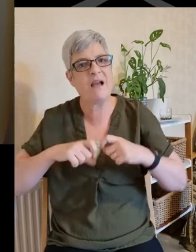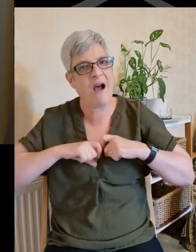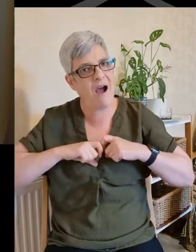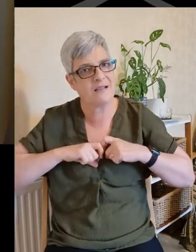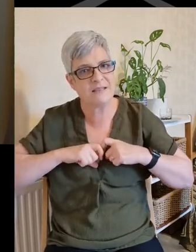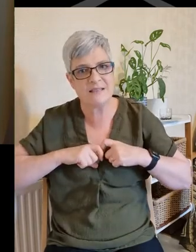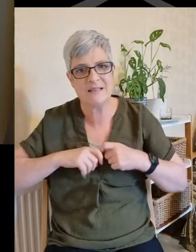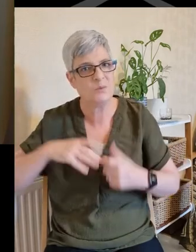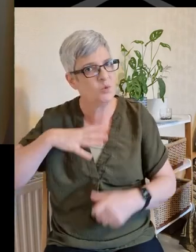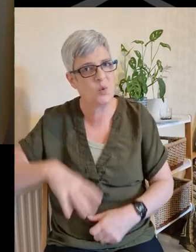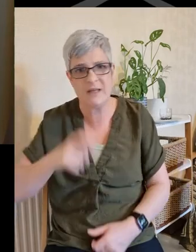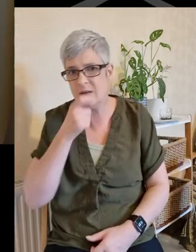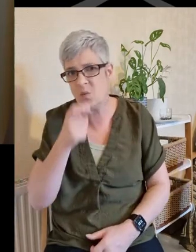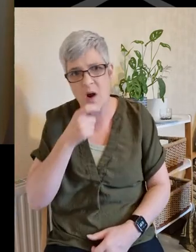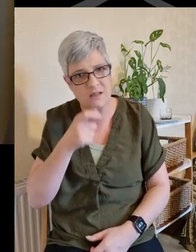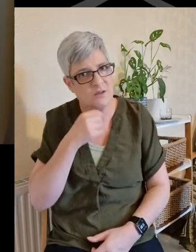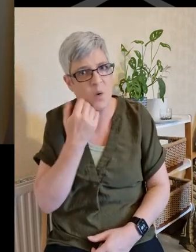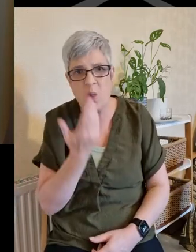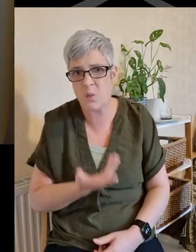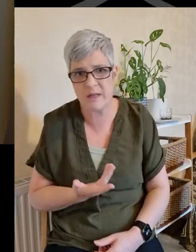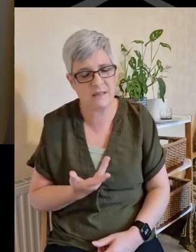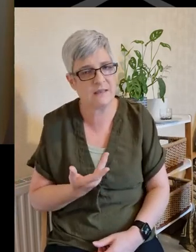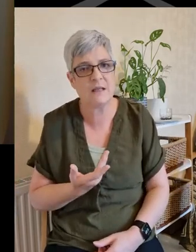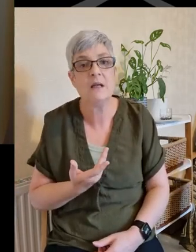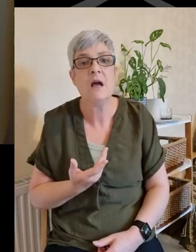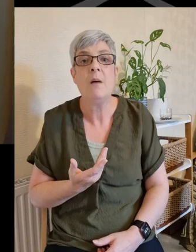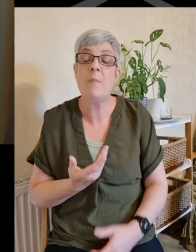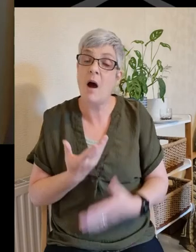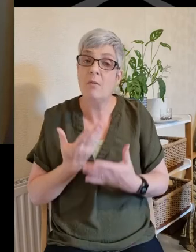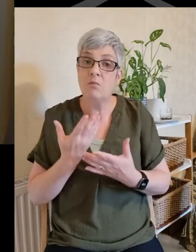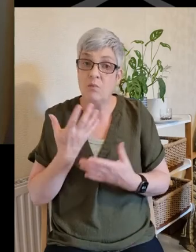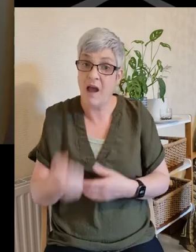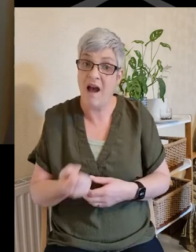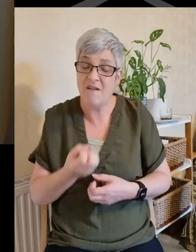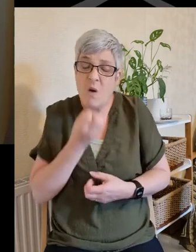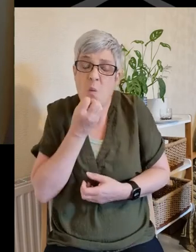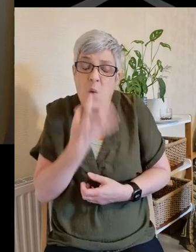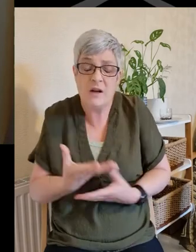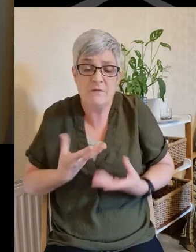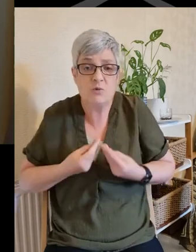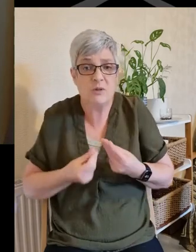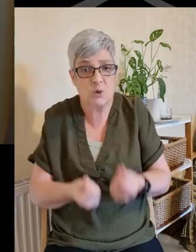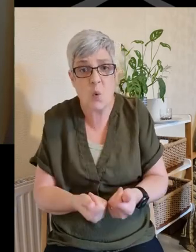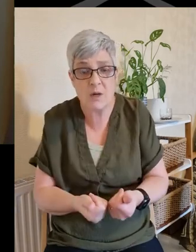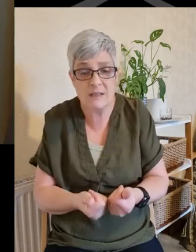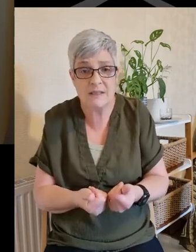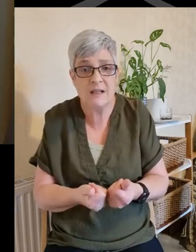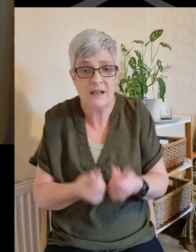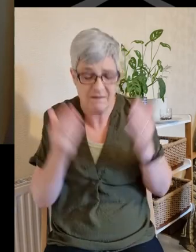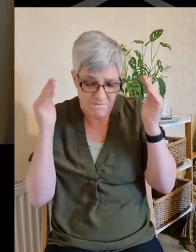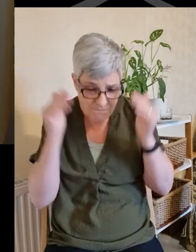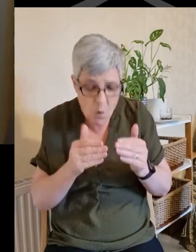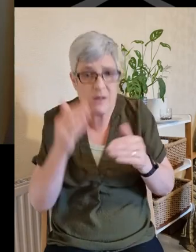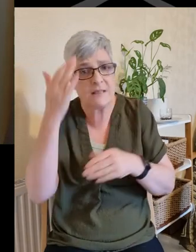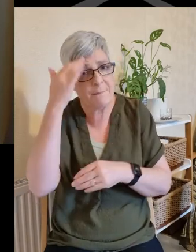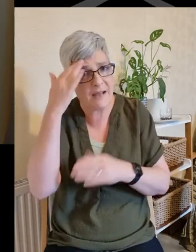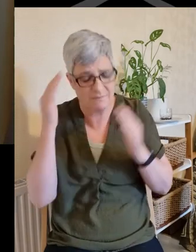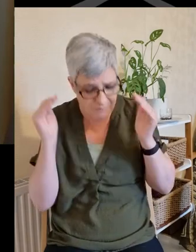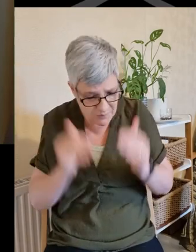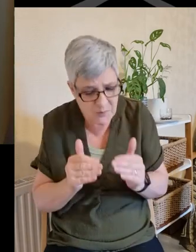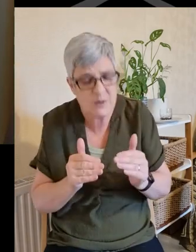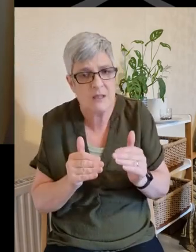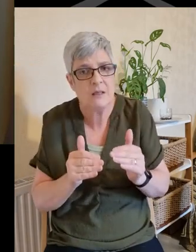always necessary. But this wonderful resource we have can focus our minds and bring us together with